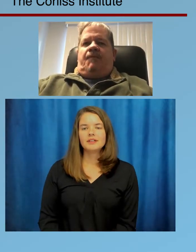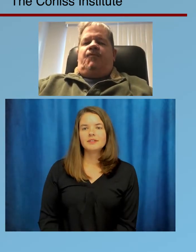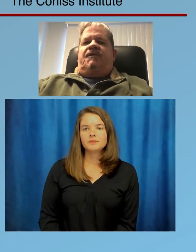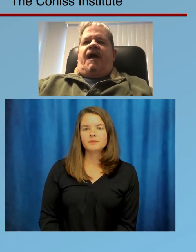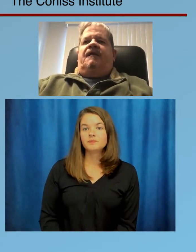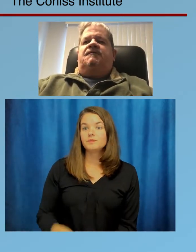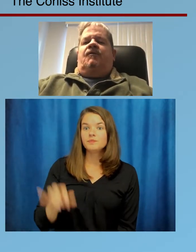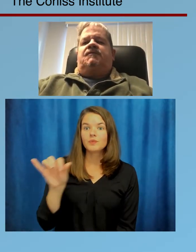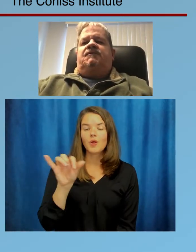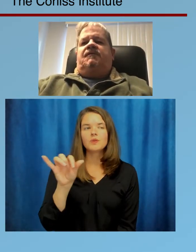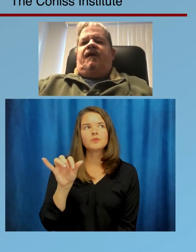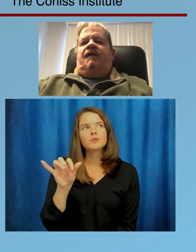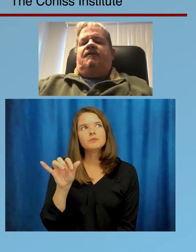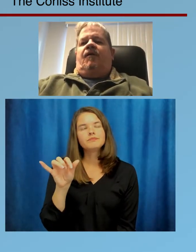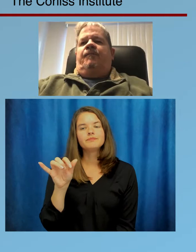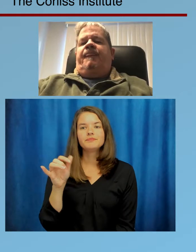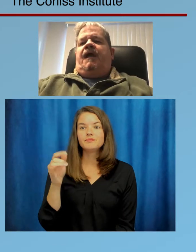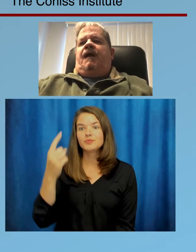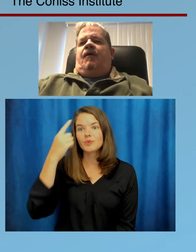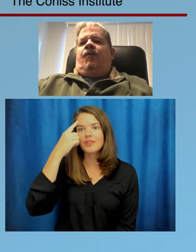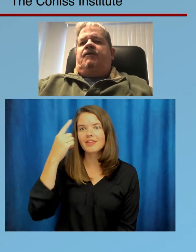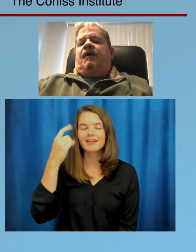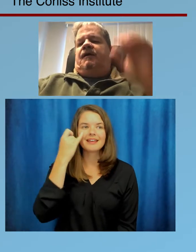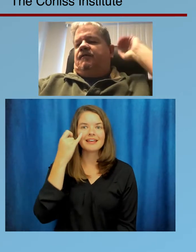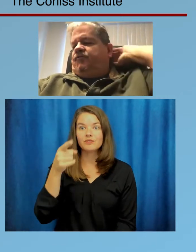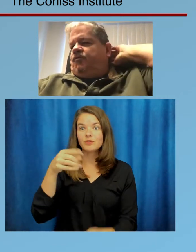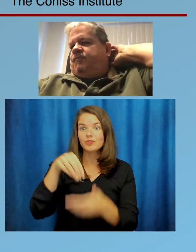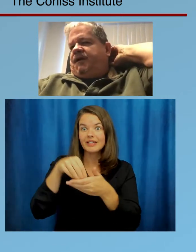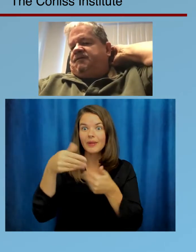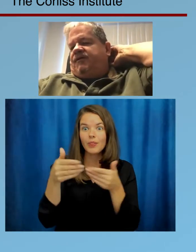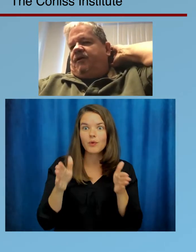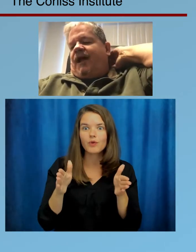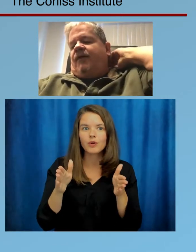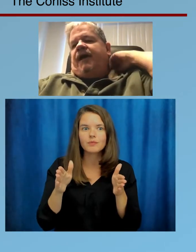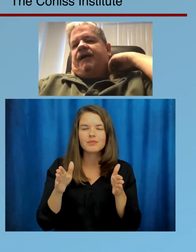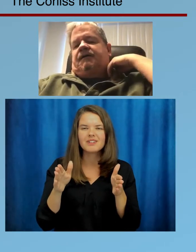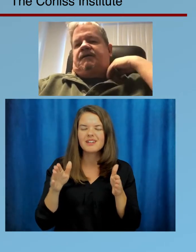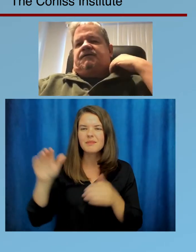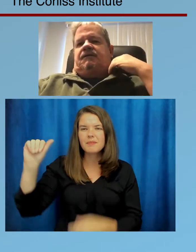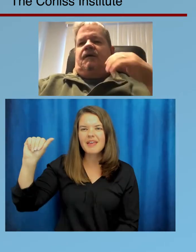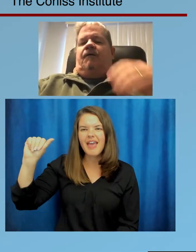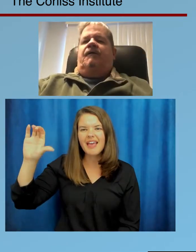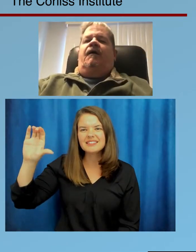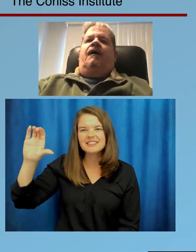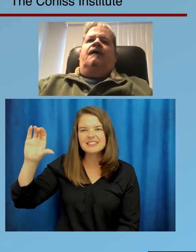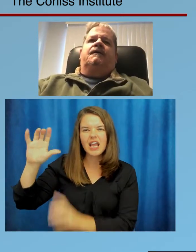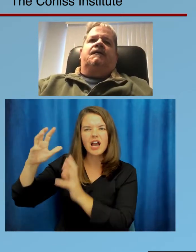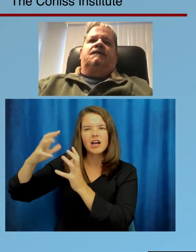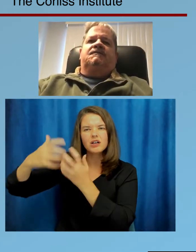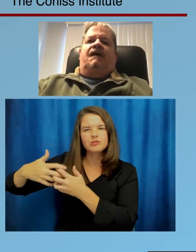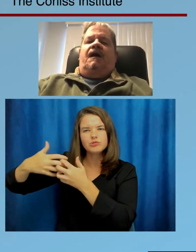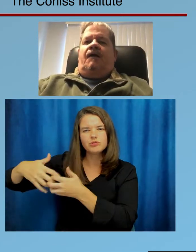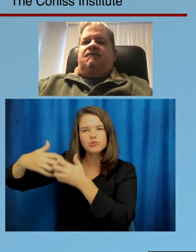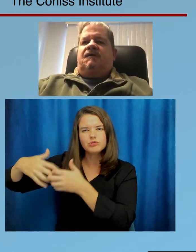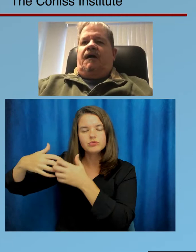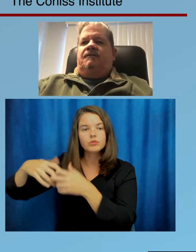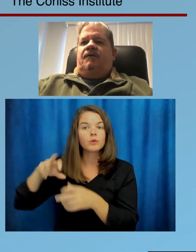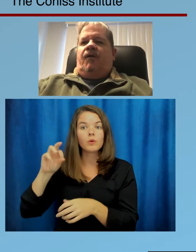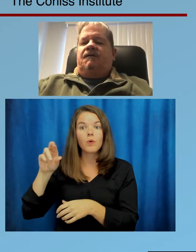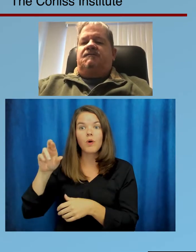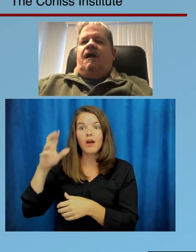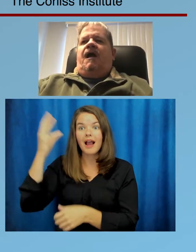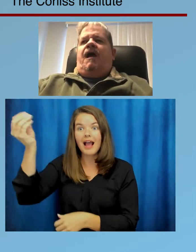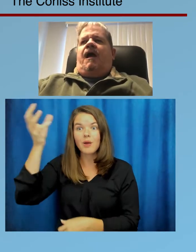And rhyming with that. And it's also to think, when you're in the room, is there a loud air conditioner going on? Is there